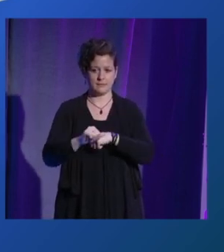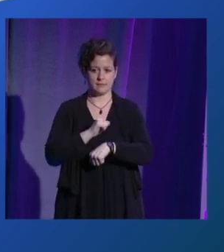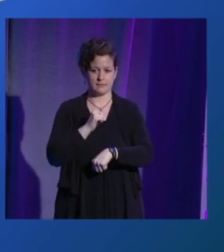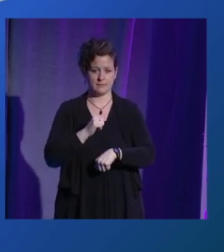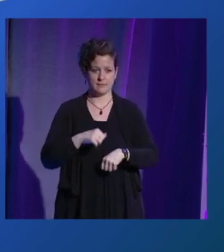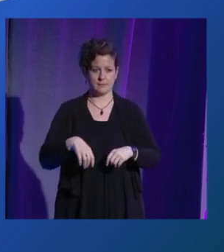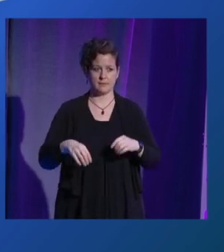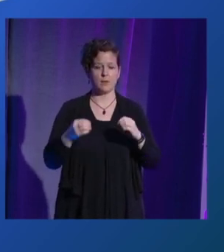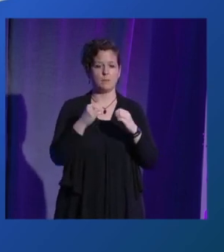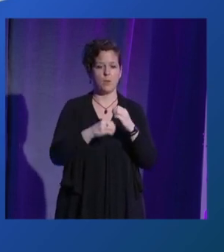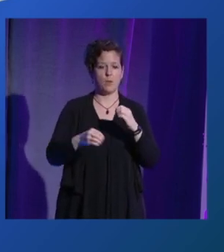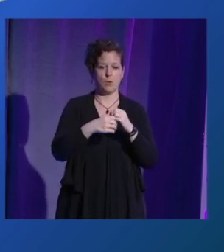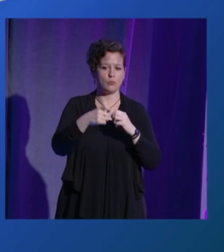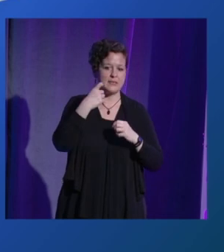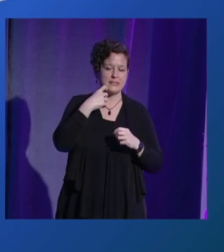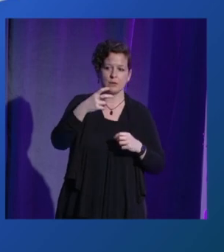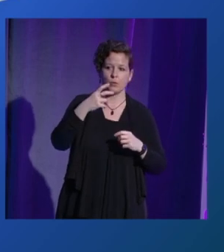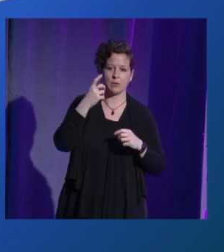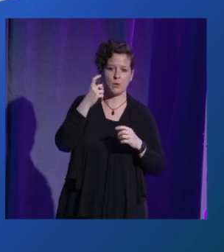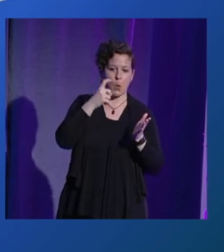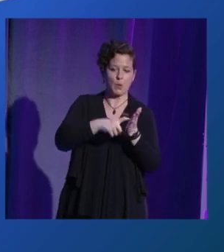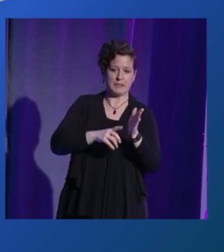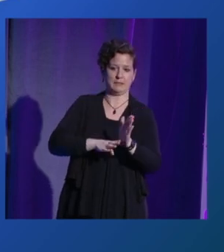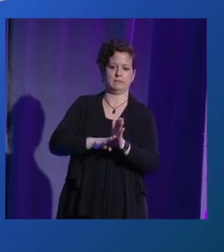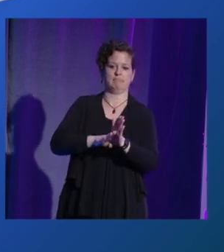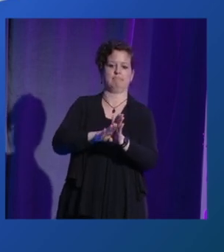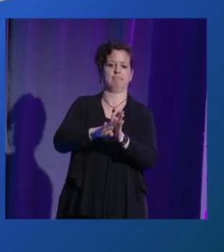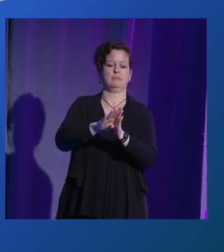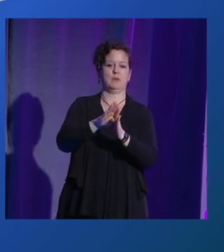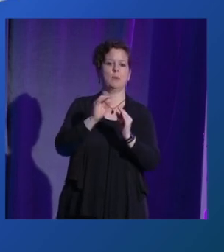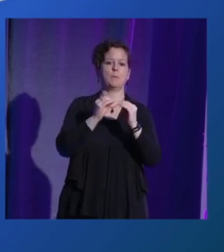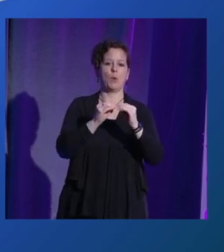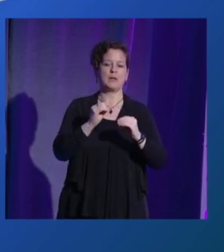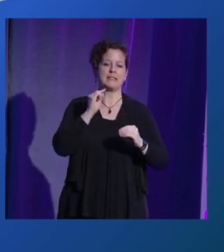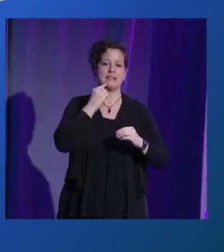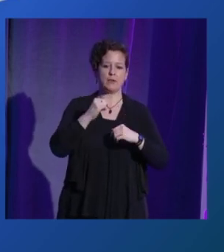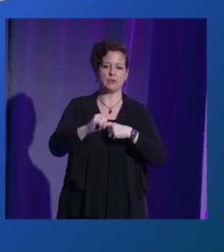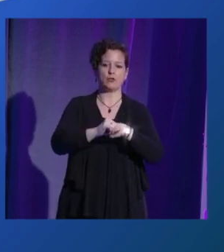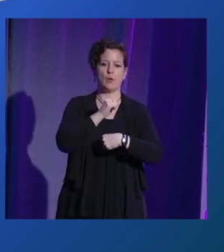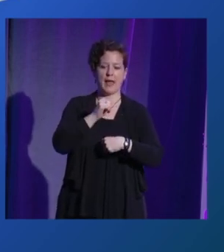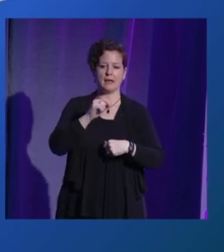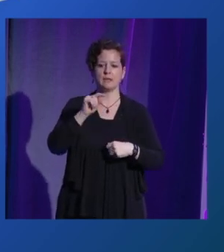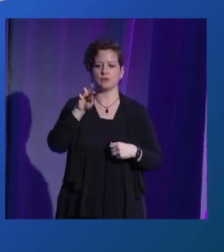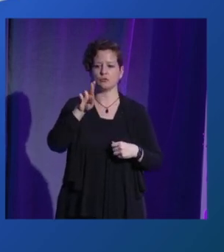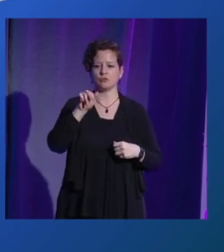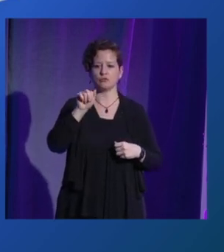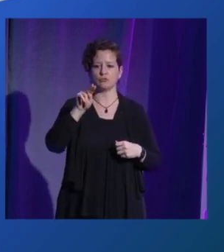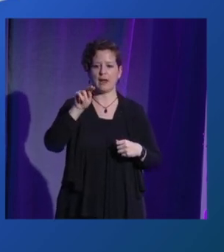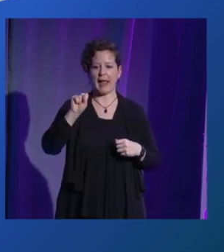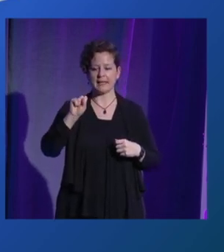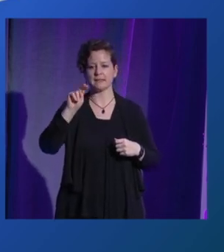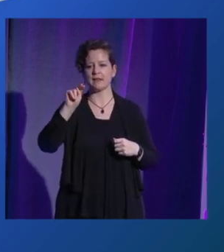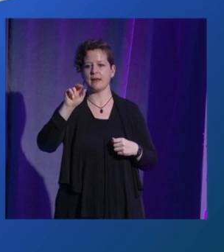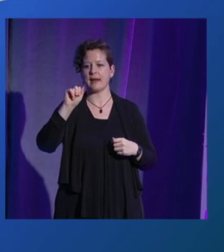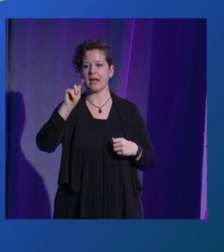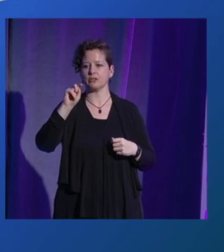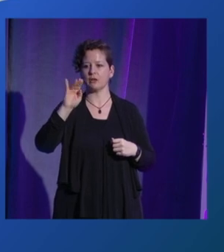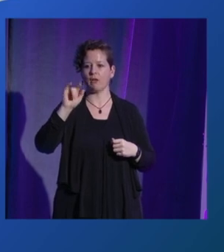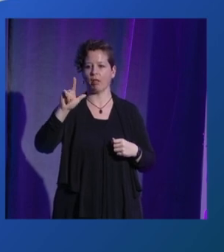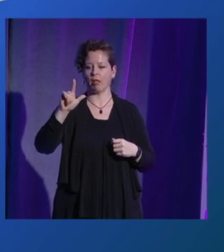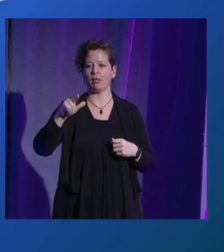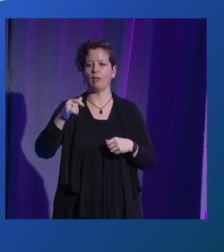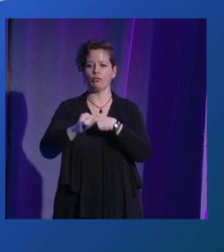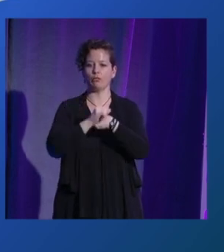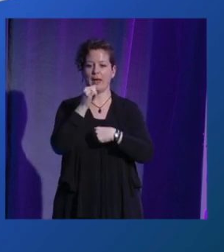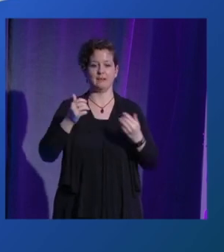more recently and it's it's emerging as a critical threat and that's defined as transnational threats for us NG they're we